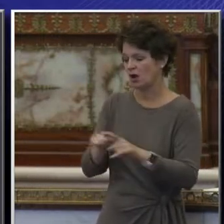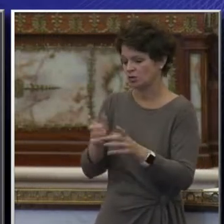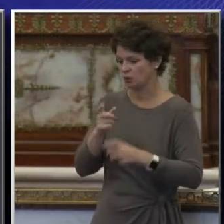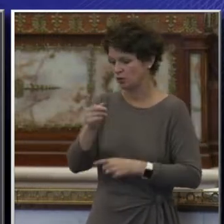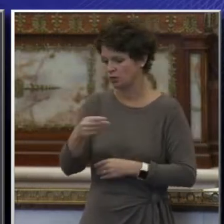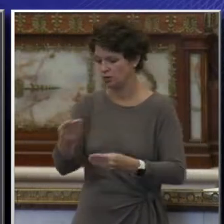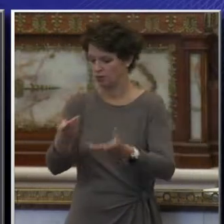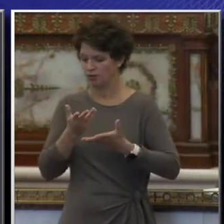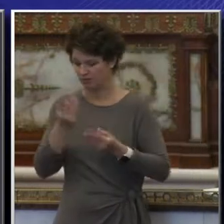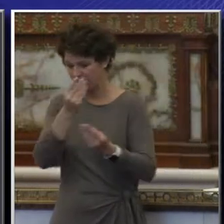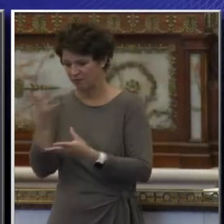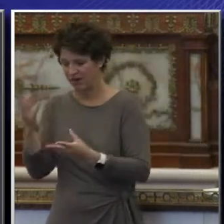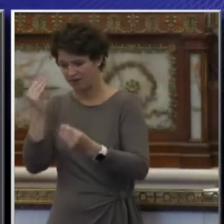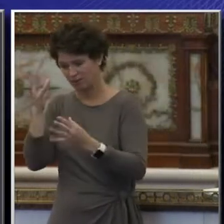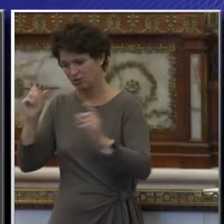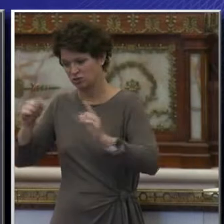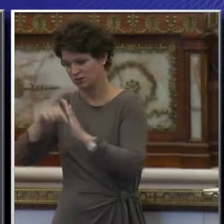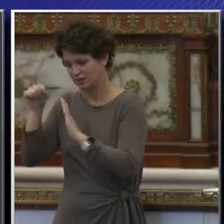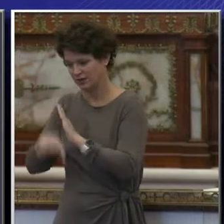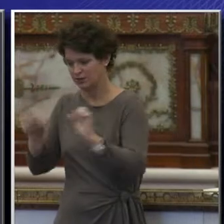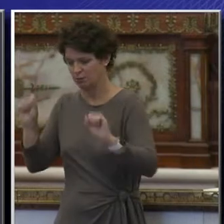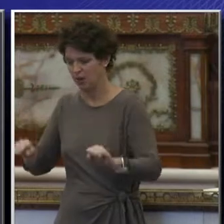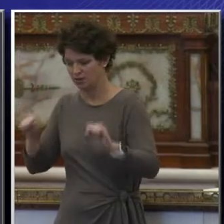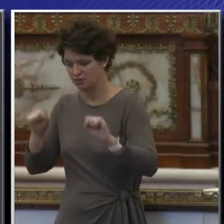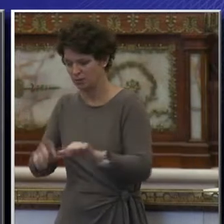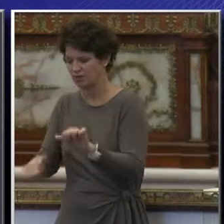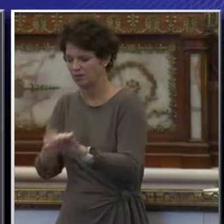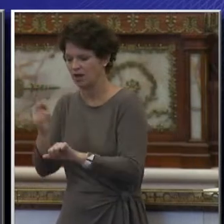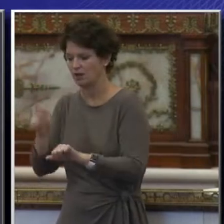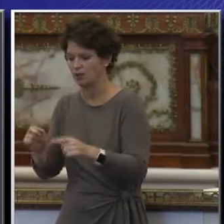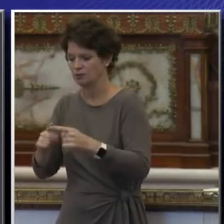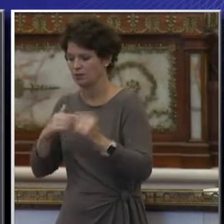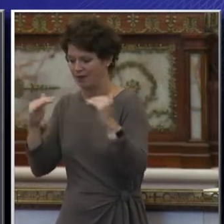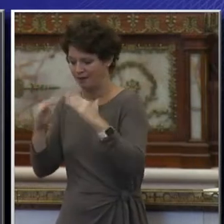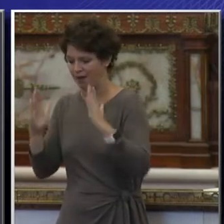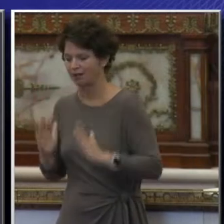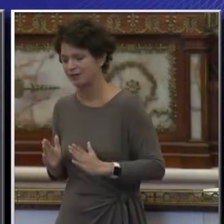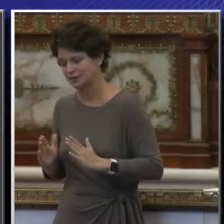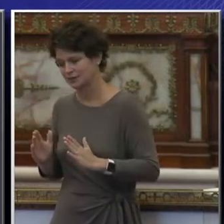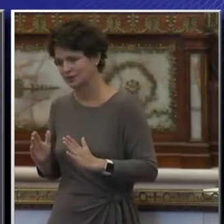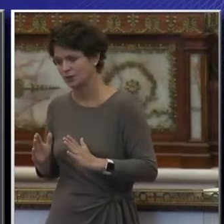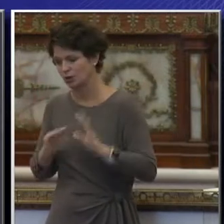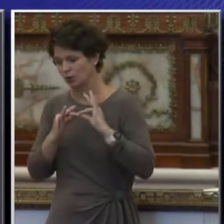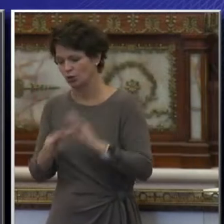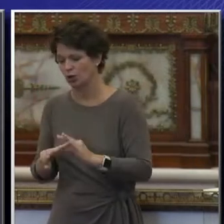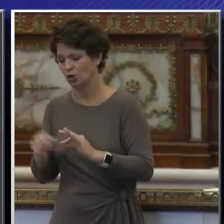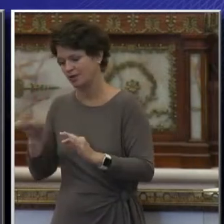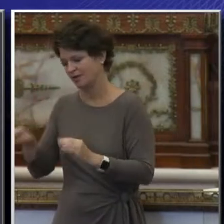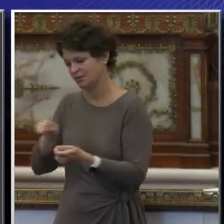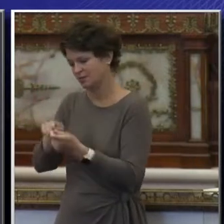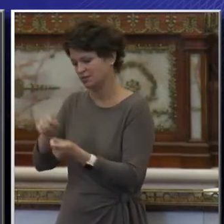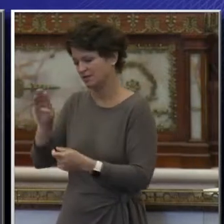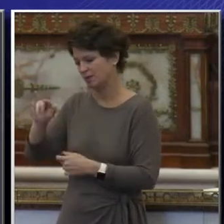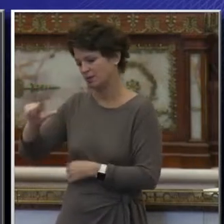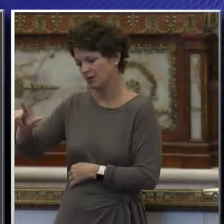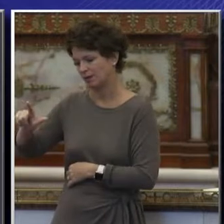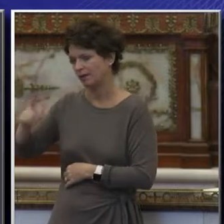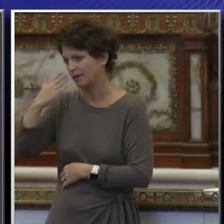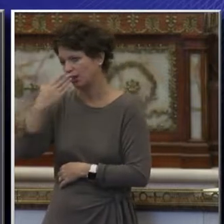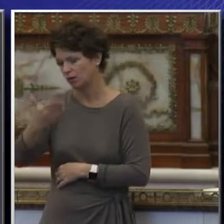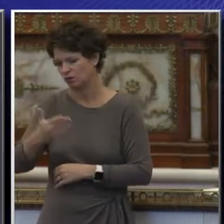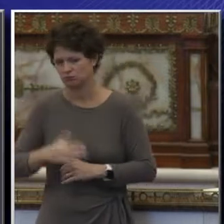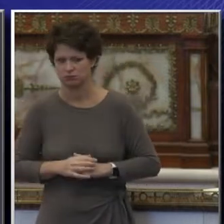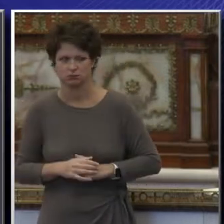to provide as much information as possible, just as a follow-up to my colleagues regarding this particular bill. Thank you.